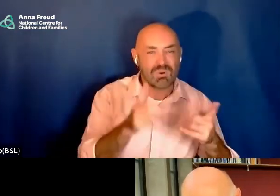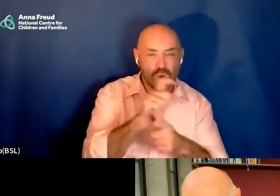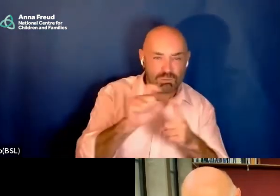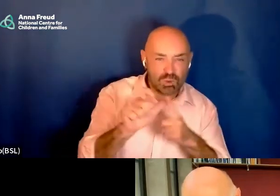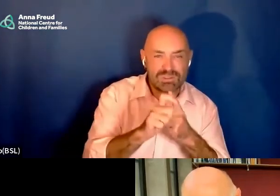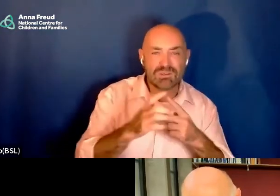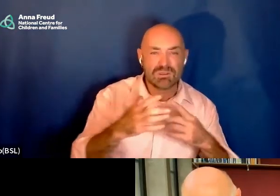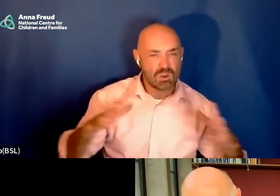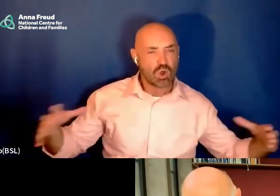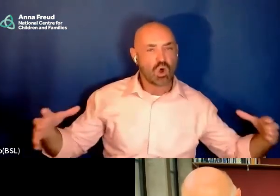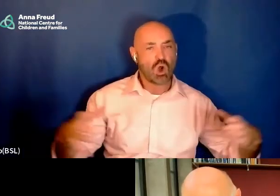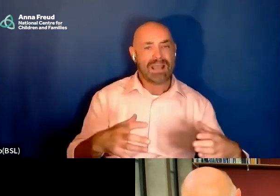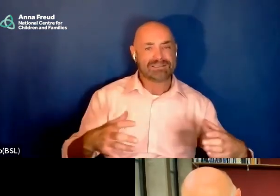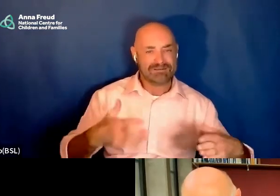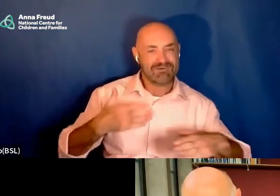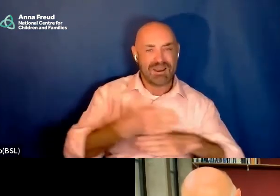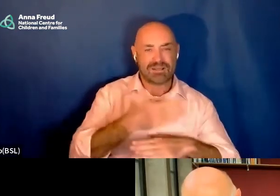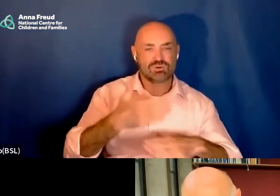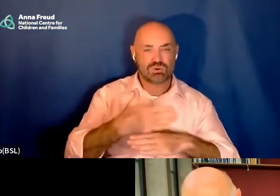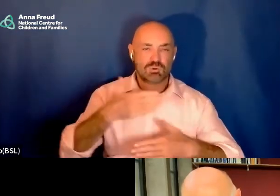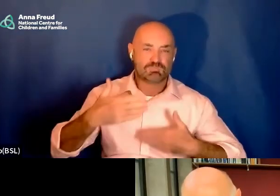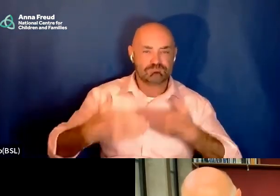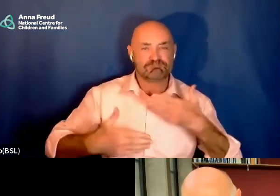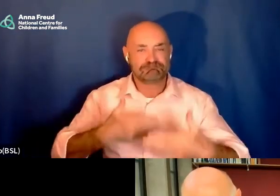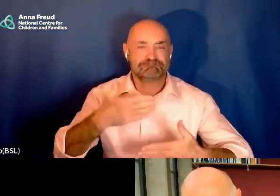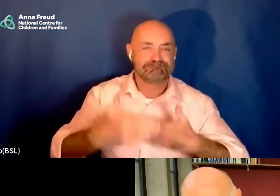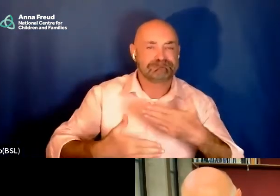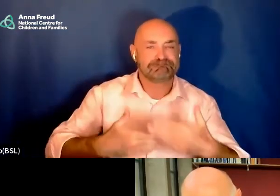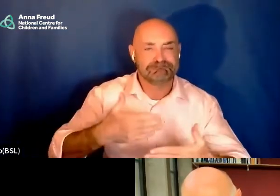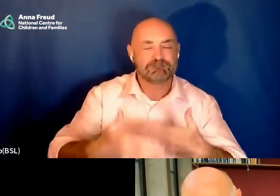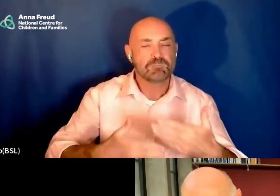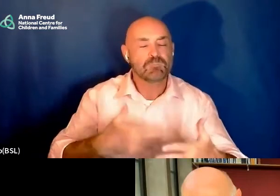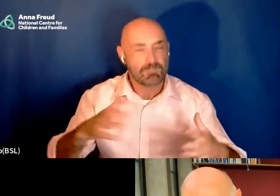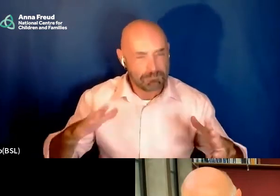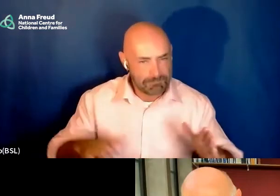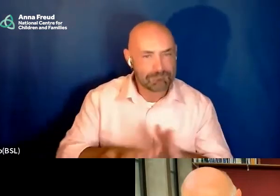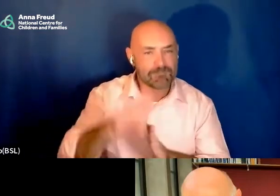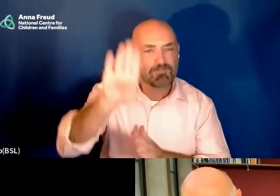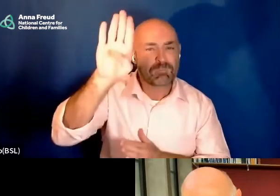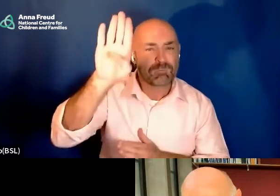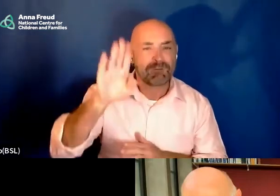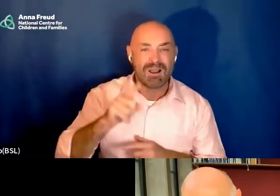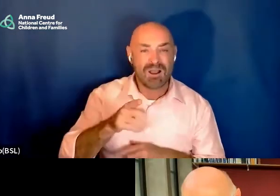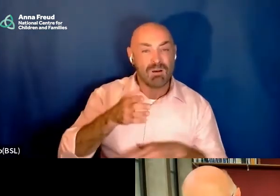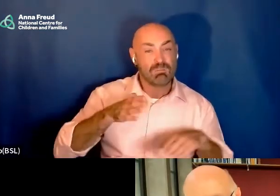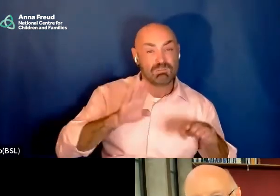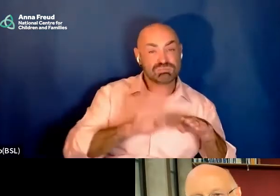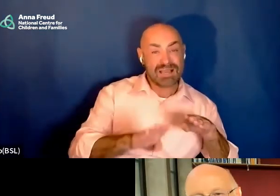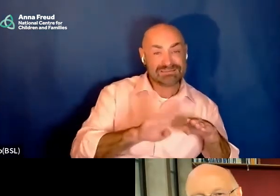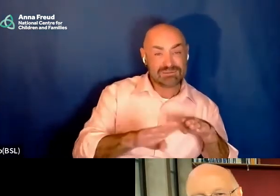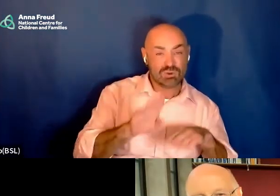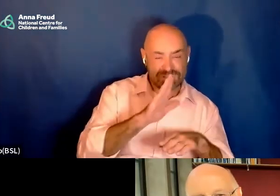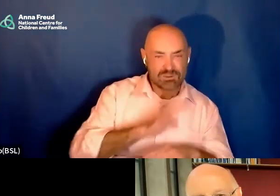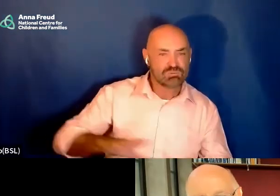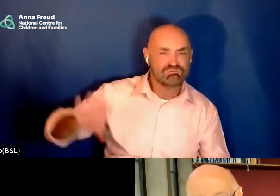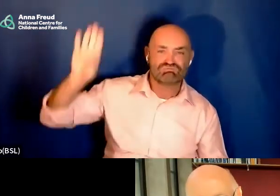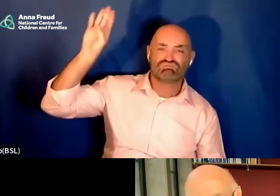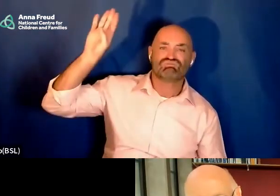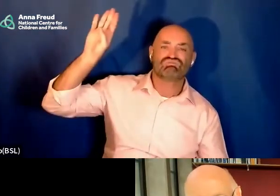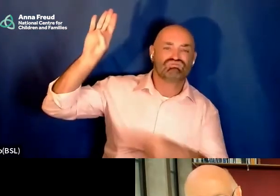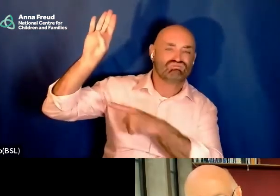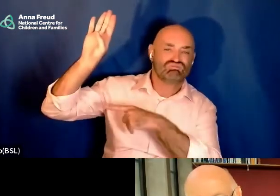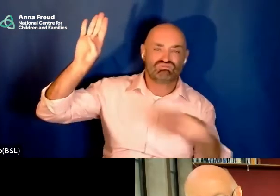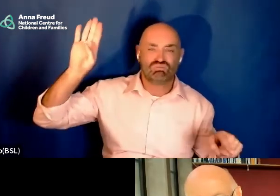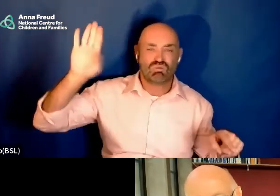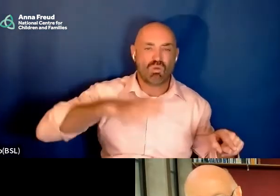collective action and mobilizing practitioners to come out and advocate for that change. The more voices that are advocating for